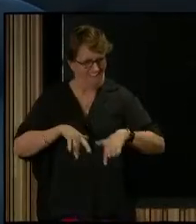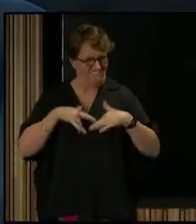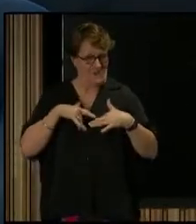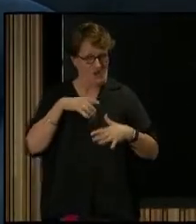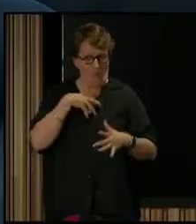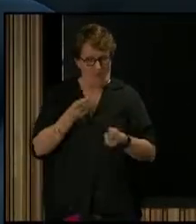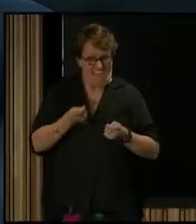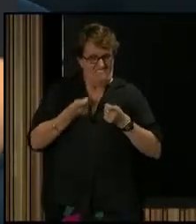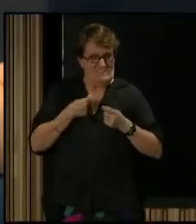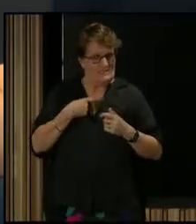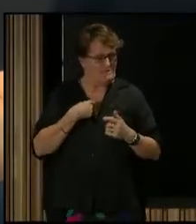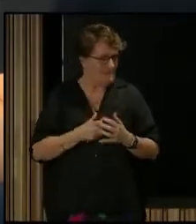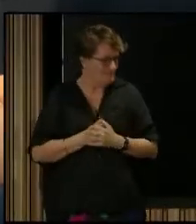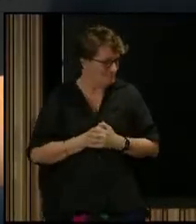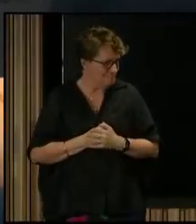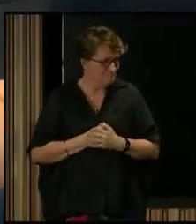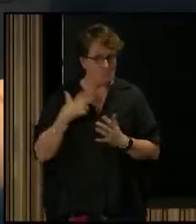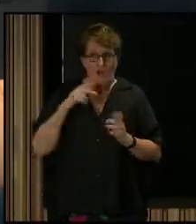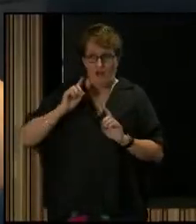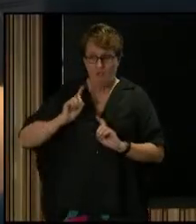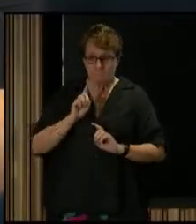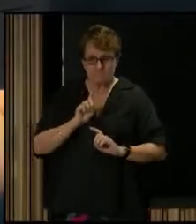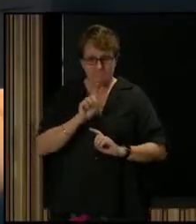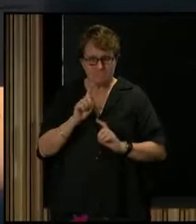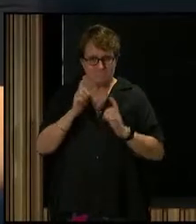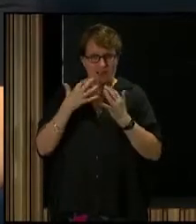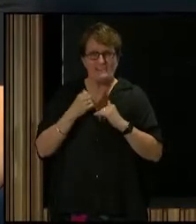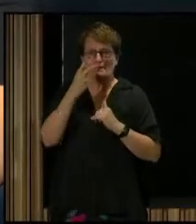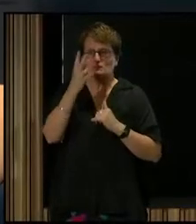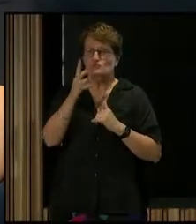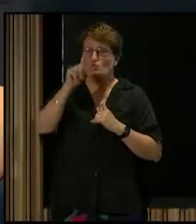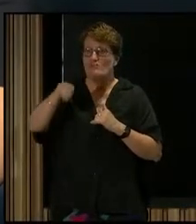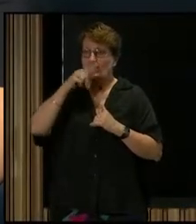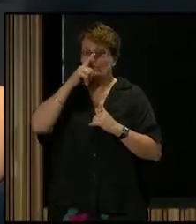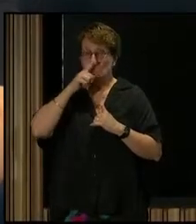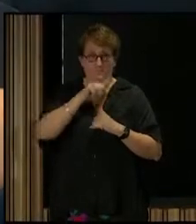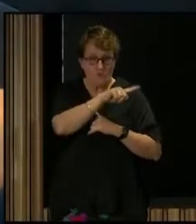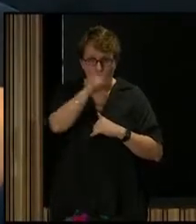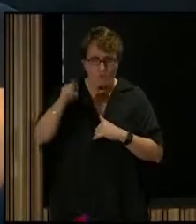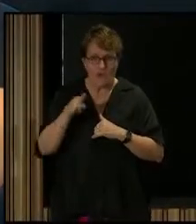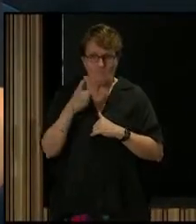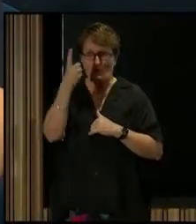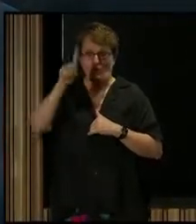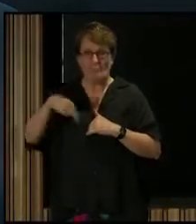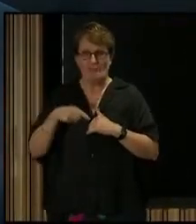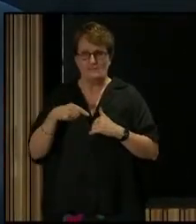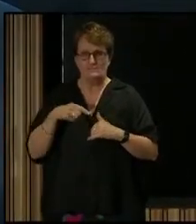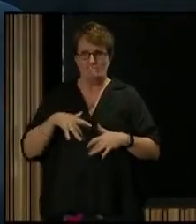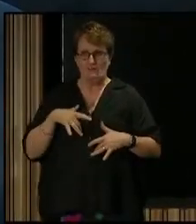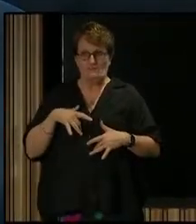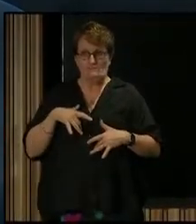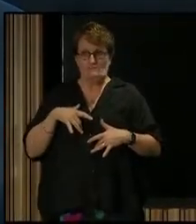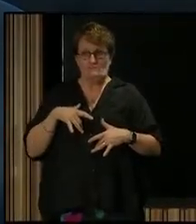feeder. And when I walk onto the stage and there's 2,000 people in the room and 1,000 of them look horrified at being dragged along